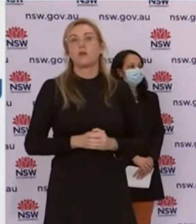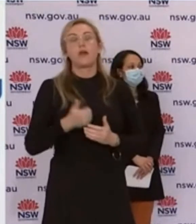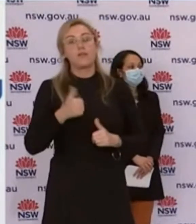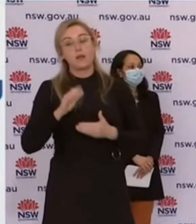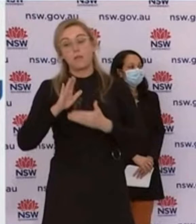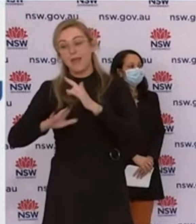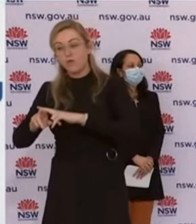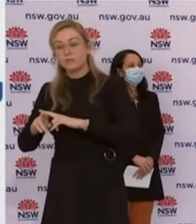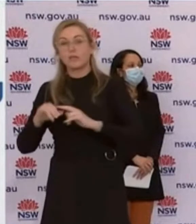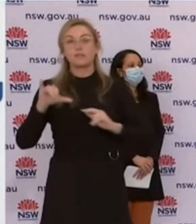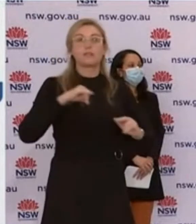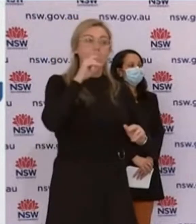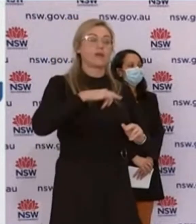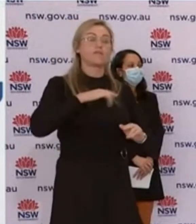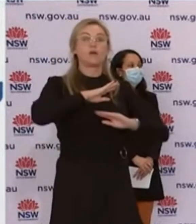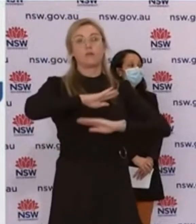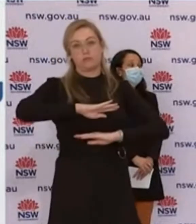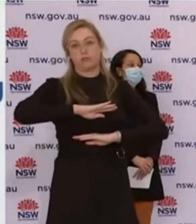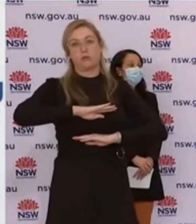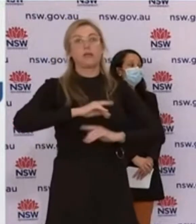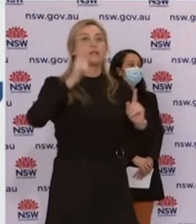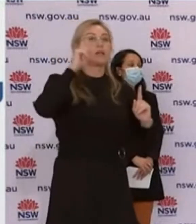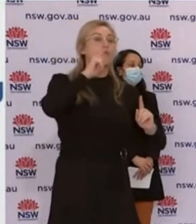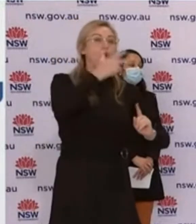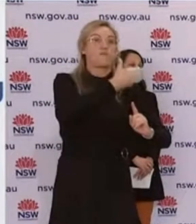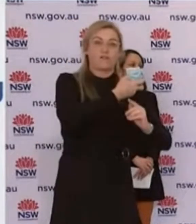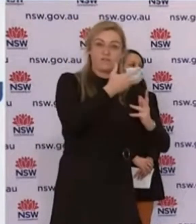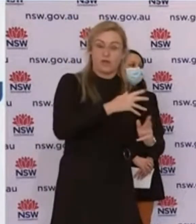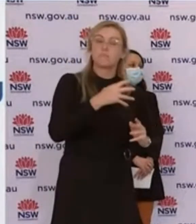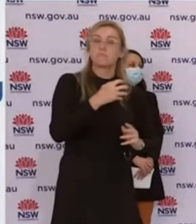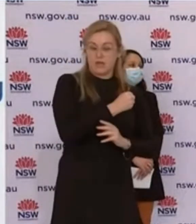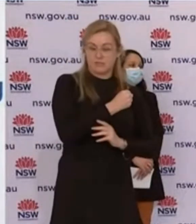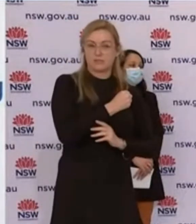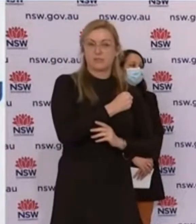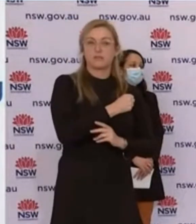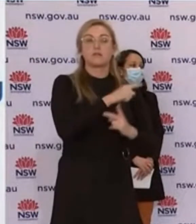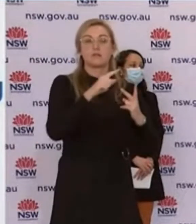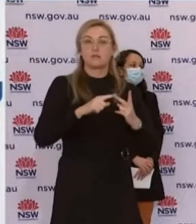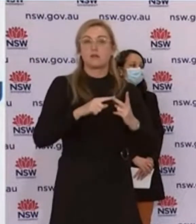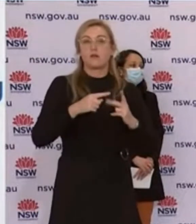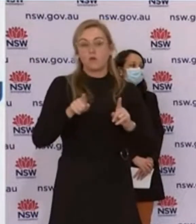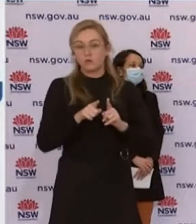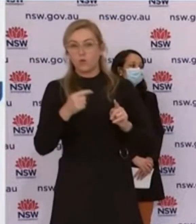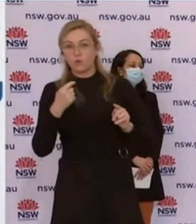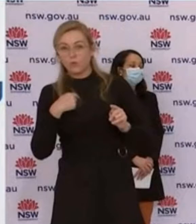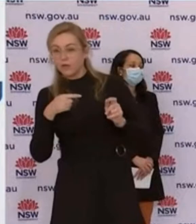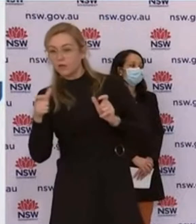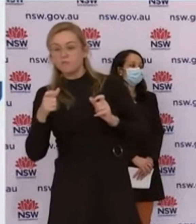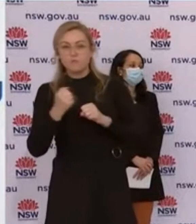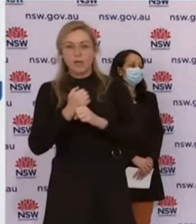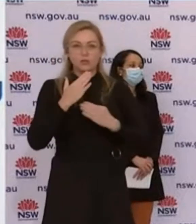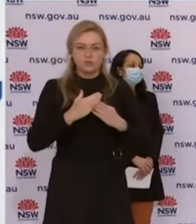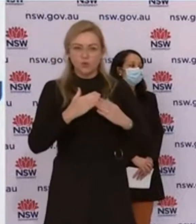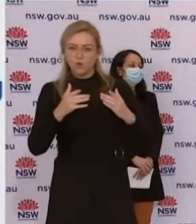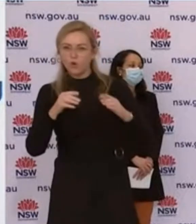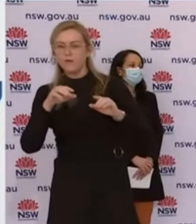staff comfort. We know that we're going to have that vaccination rate for our teachers as a mandatory vaccination. We know we're having controlled COVID-safe